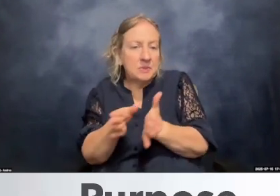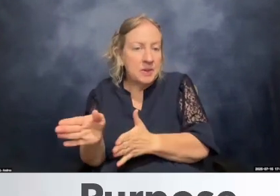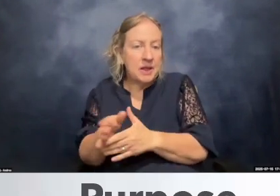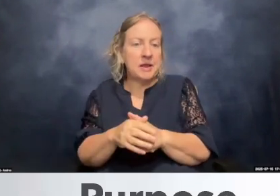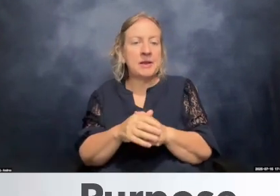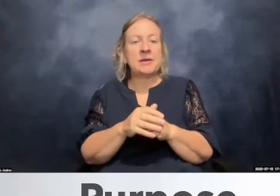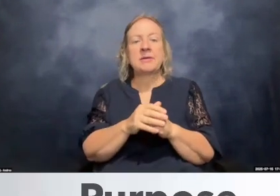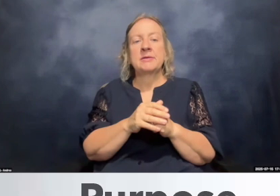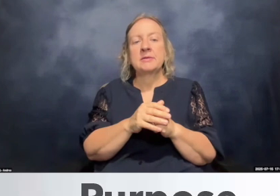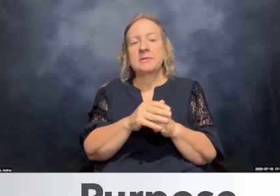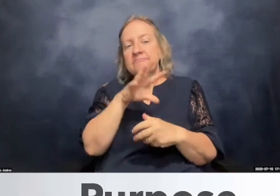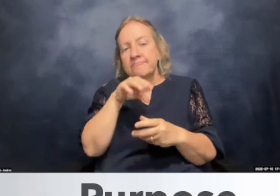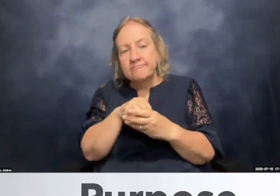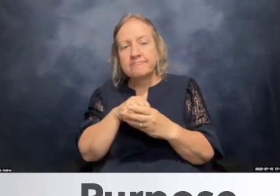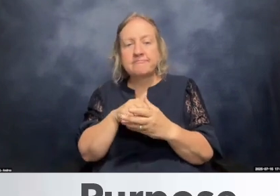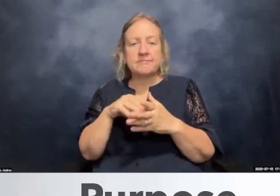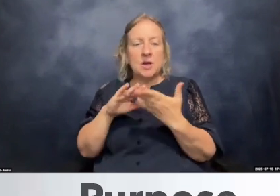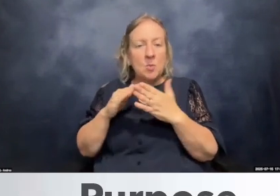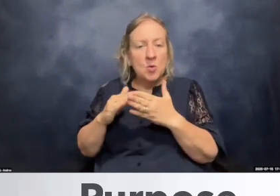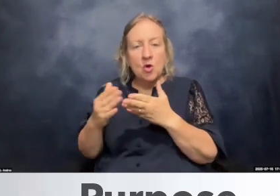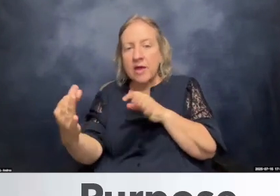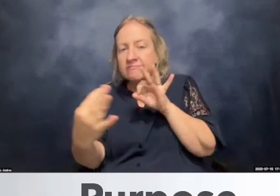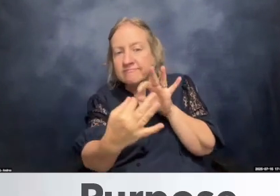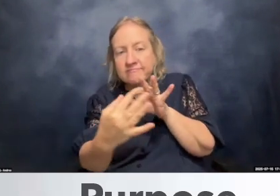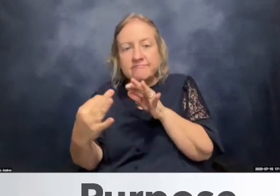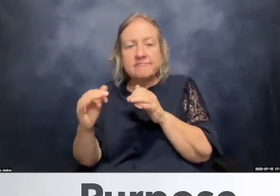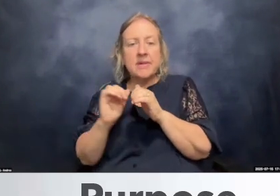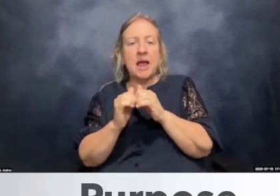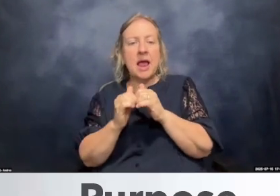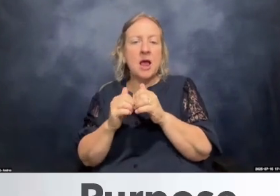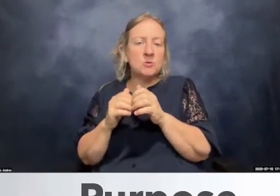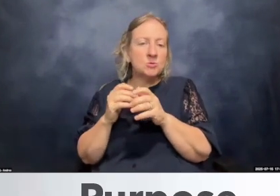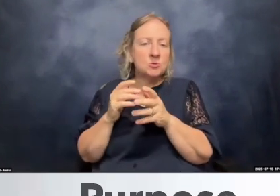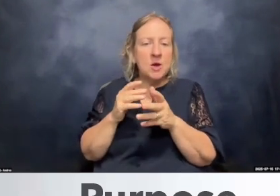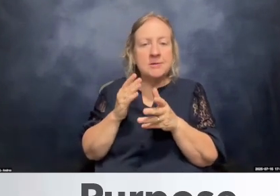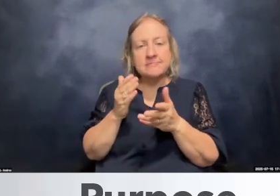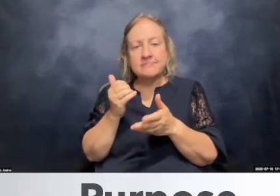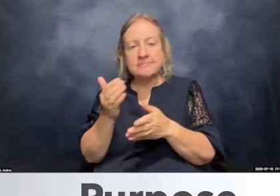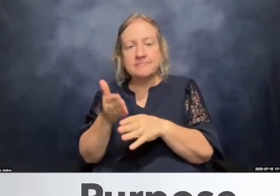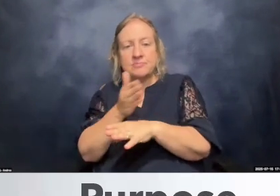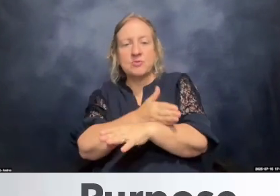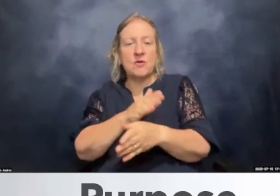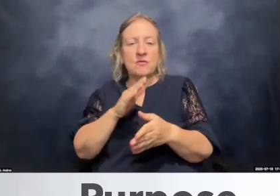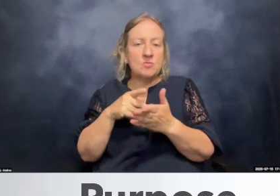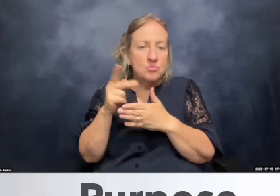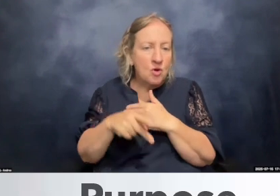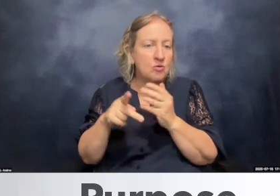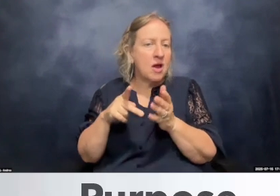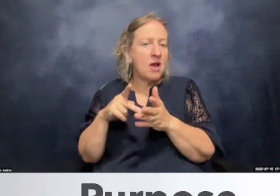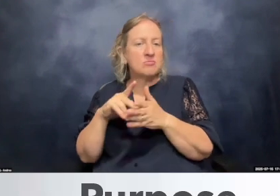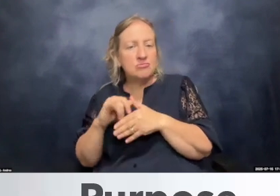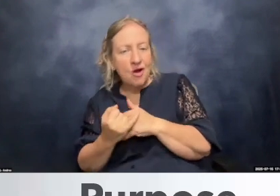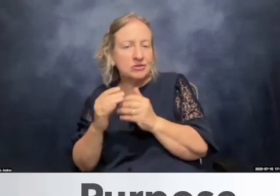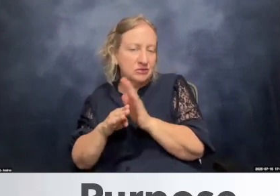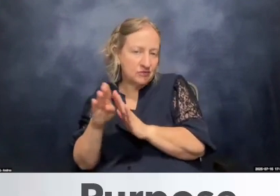into program/project development and policymaking for how clean transportation investment funds are spent.